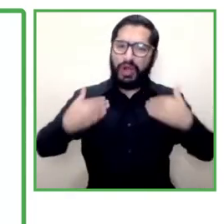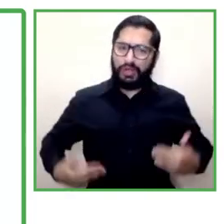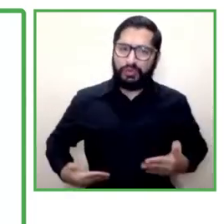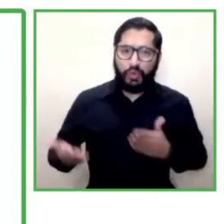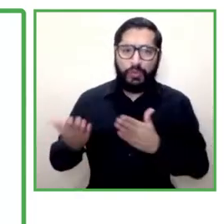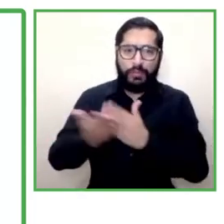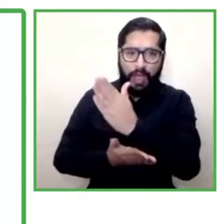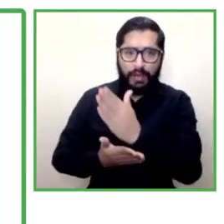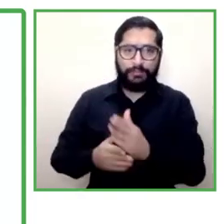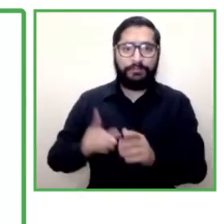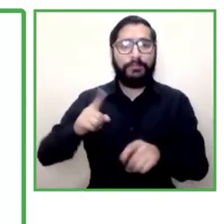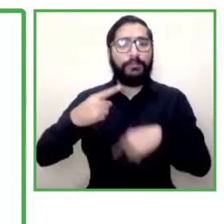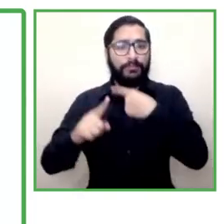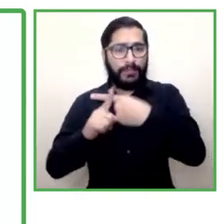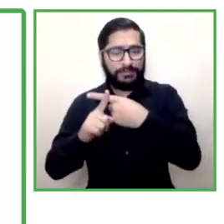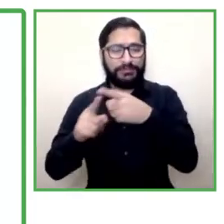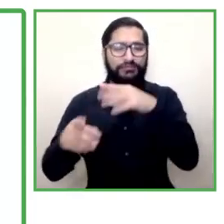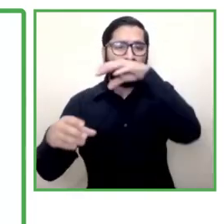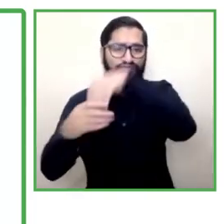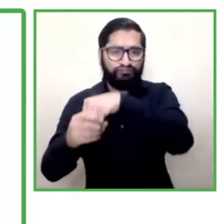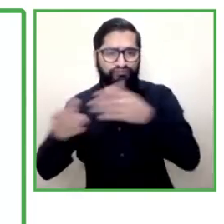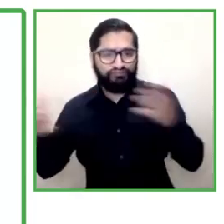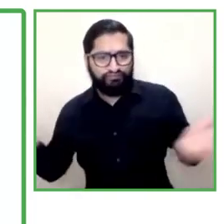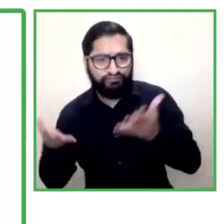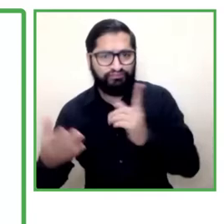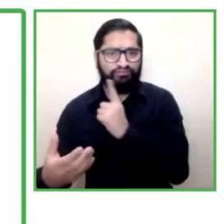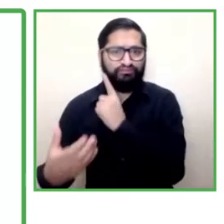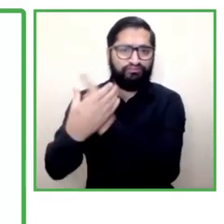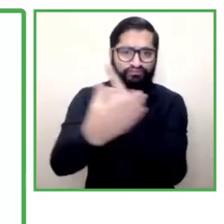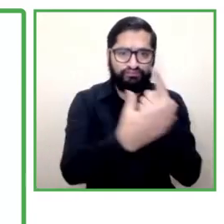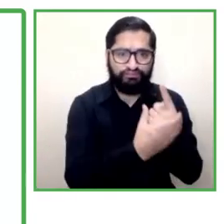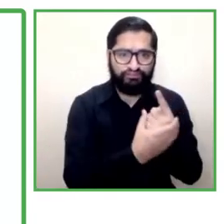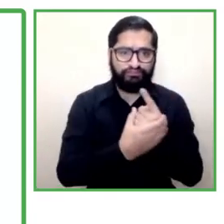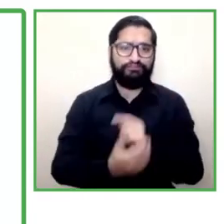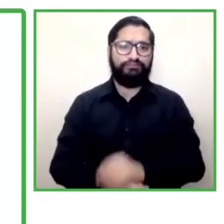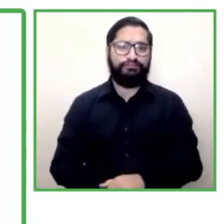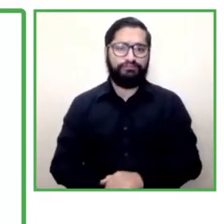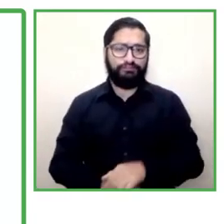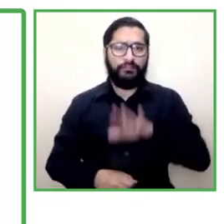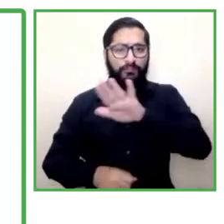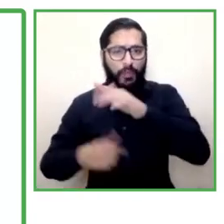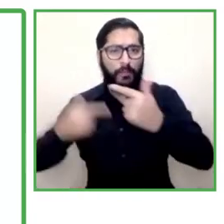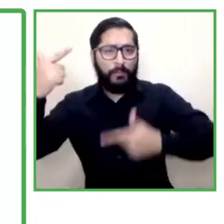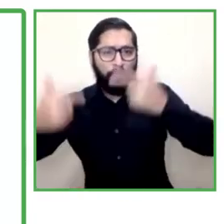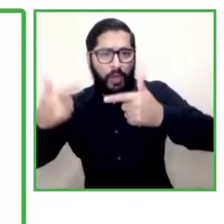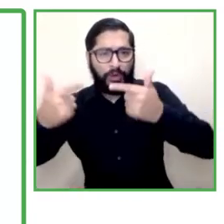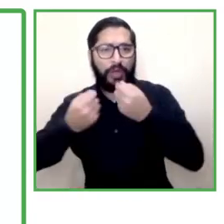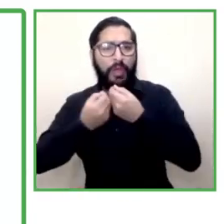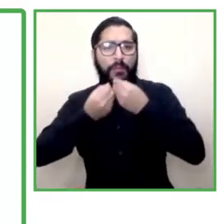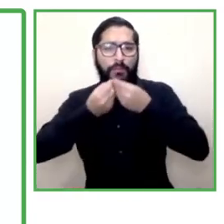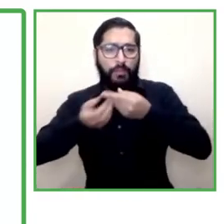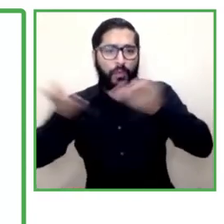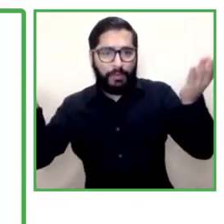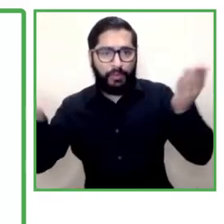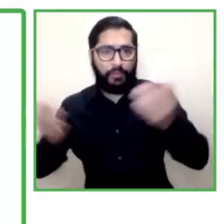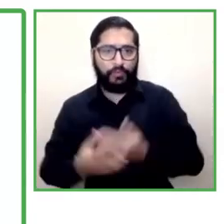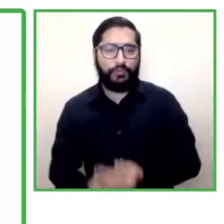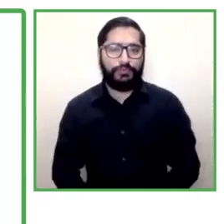leadership. And he has actively participated in generating policies in the government,